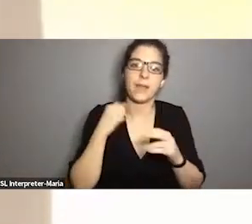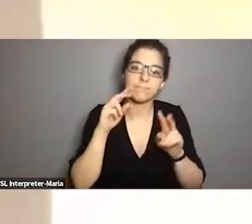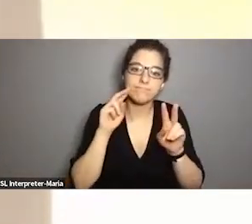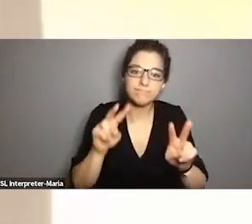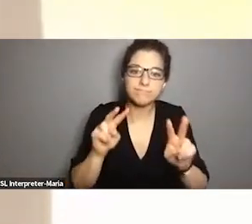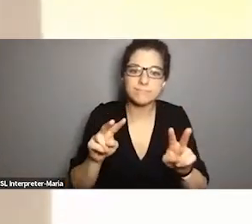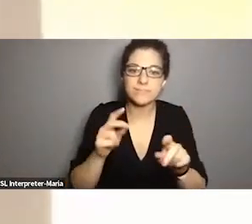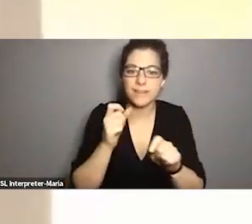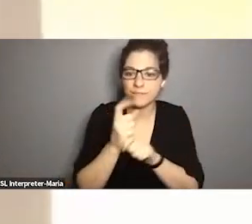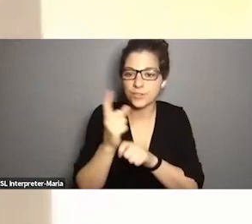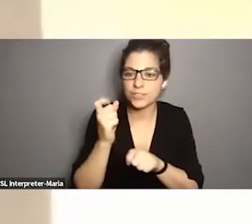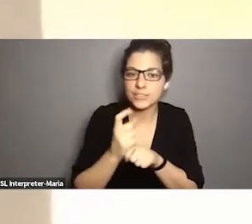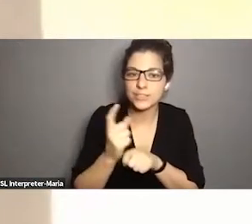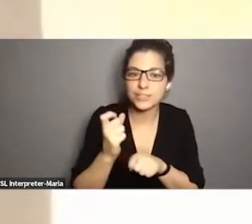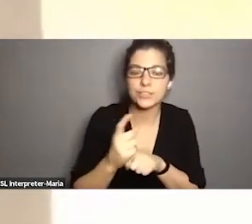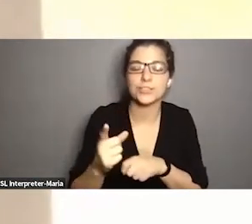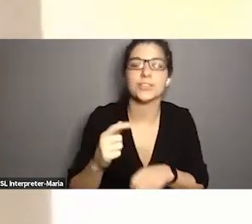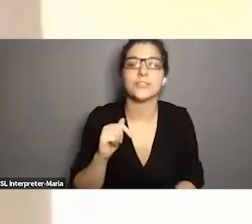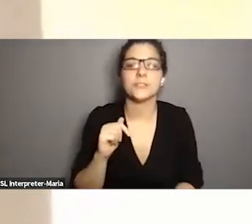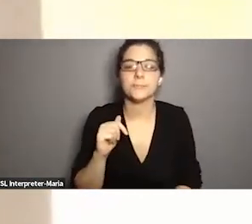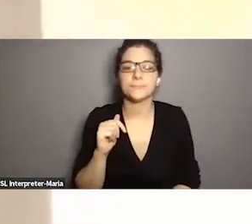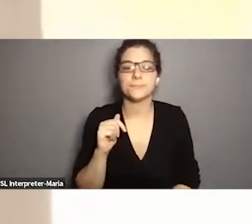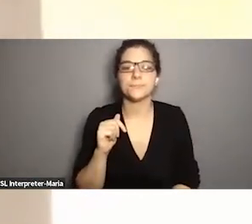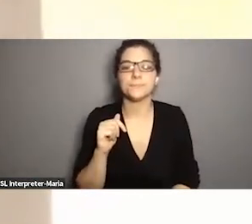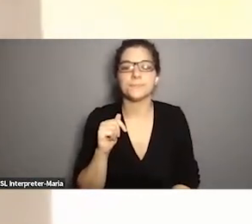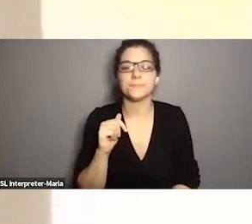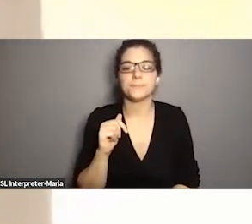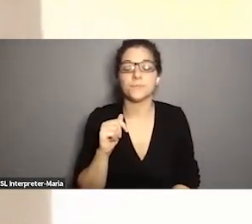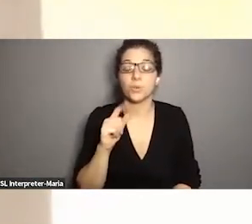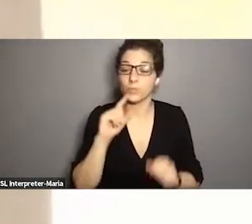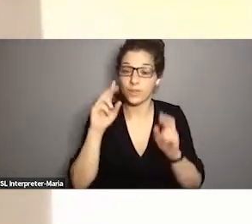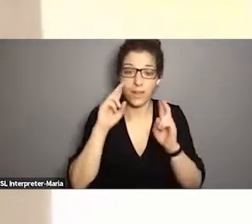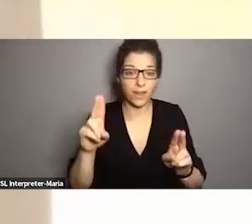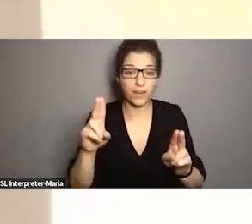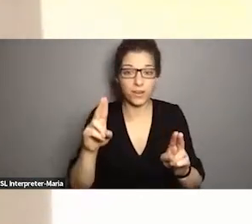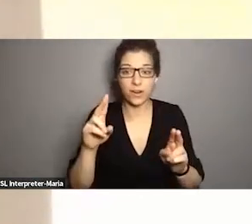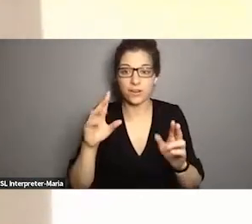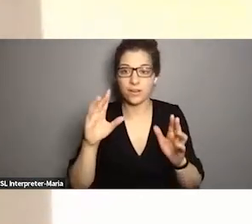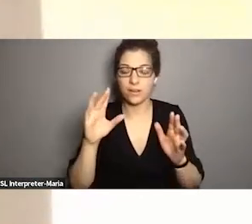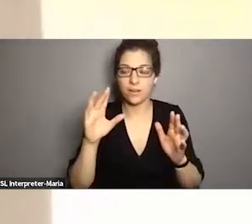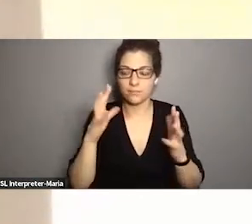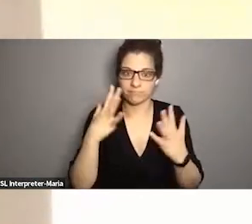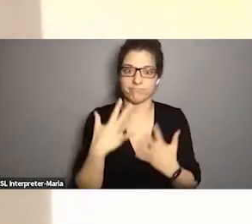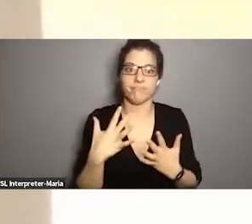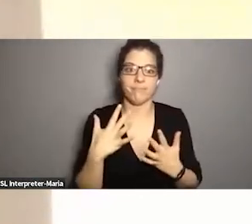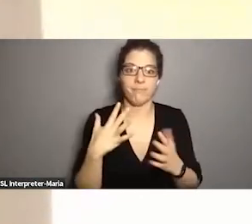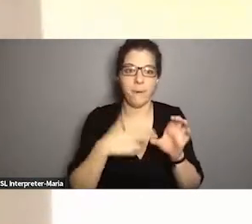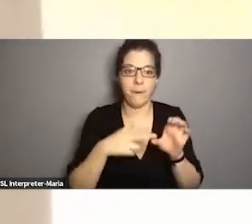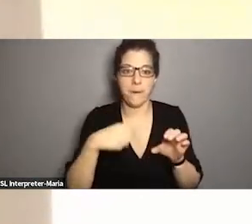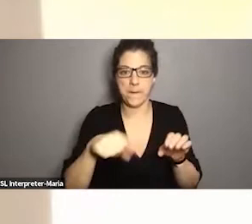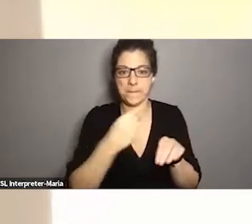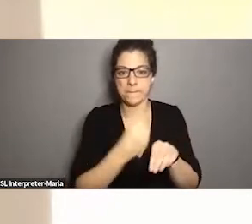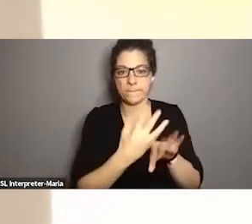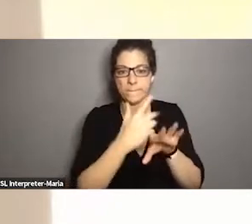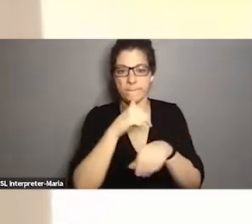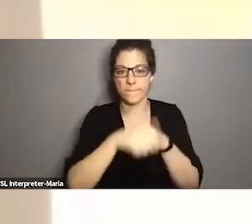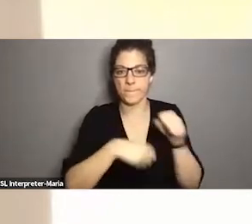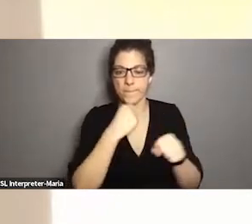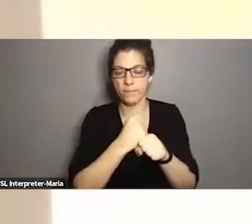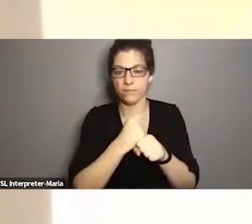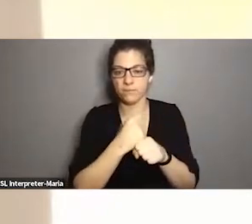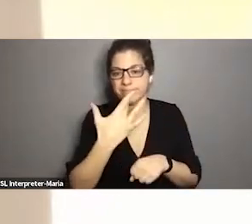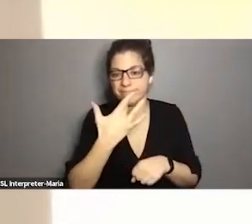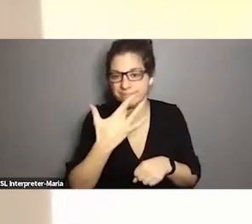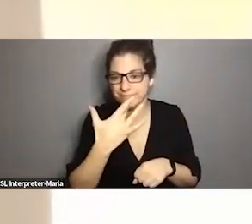every year. So I guess it's an honor and in fact a tragedy to be joining you all virtually for this year's event. I would much